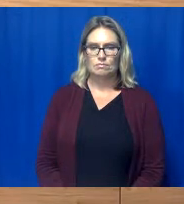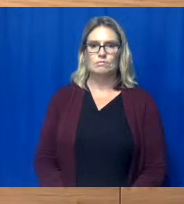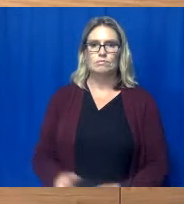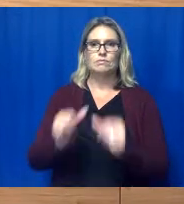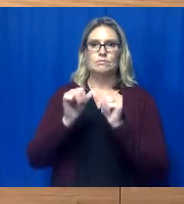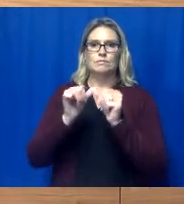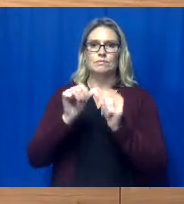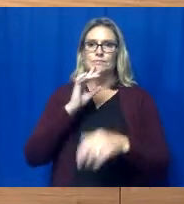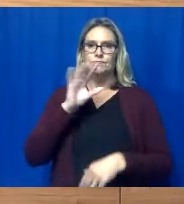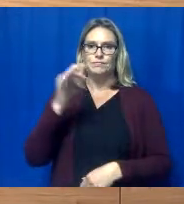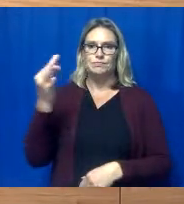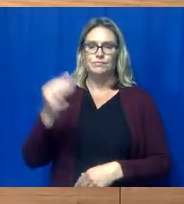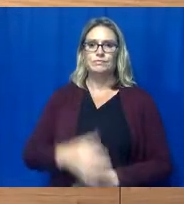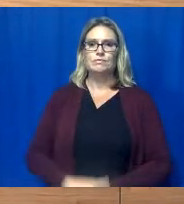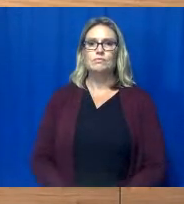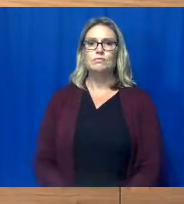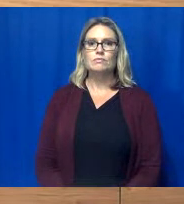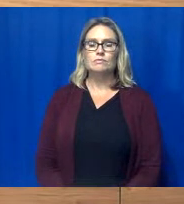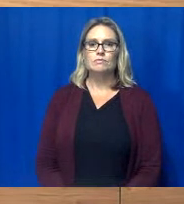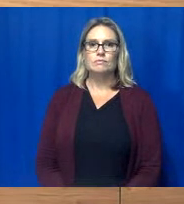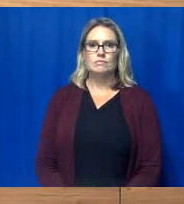We'll start with Mr. Chalifou.